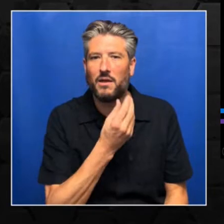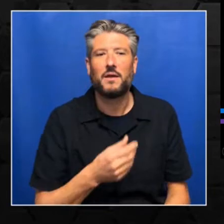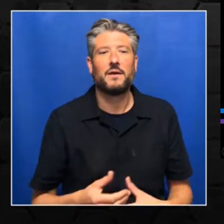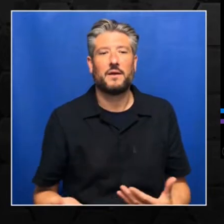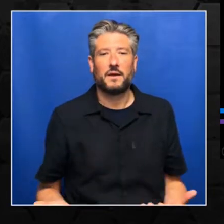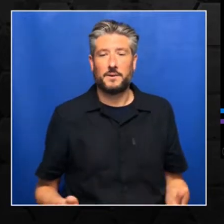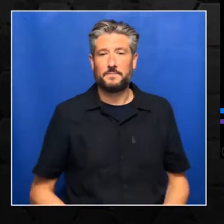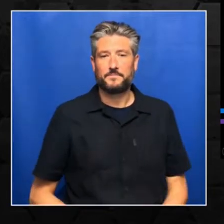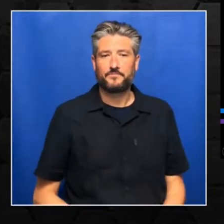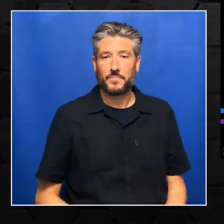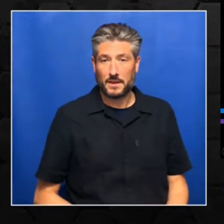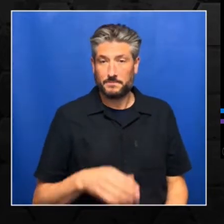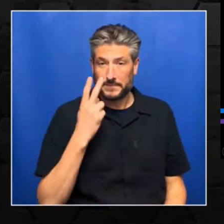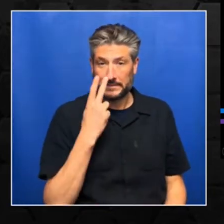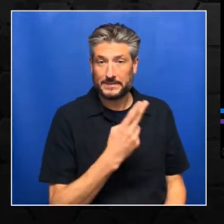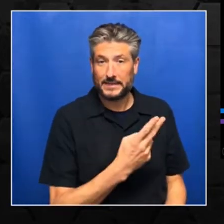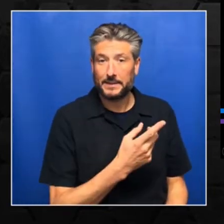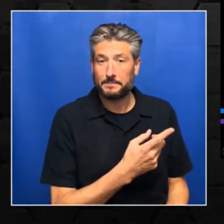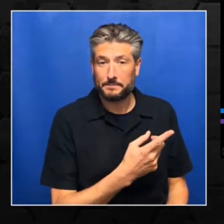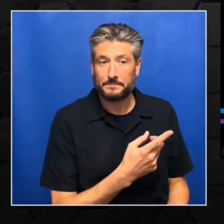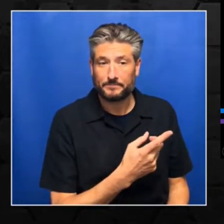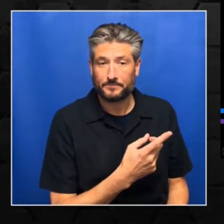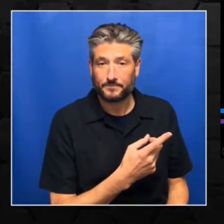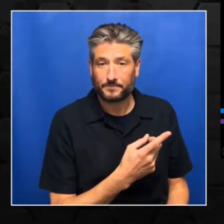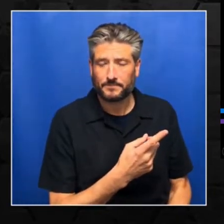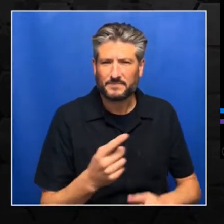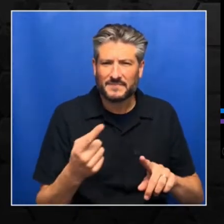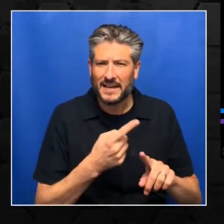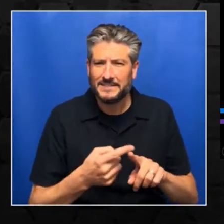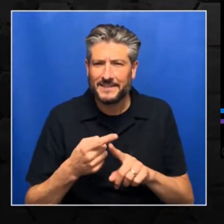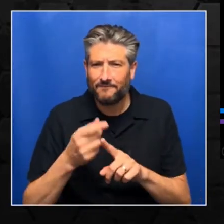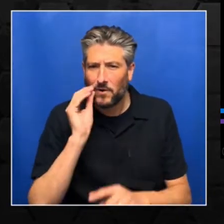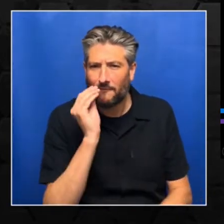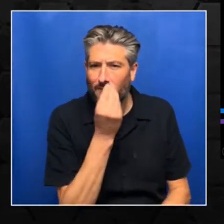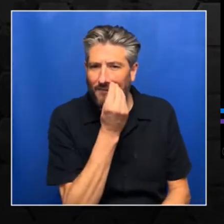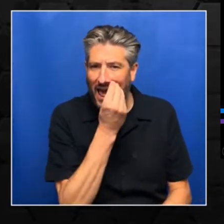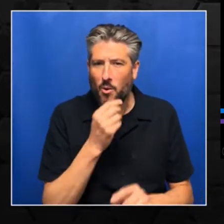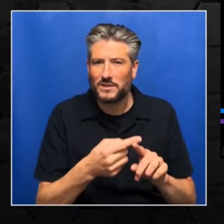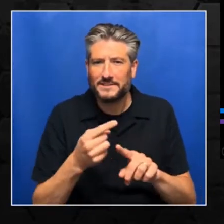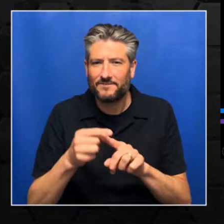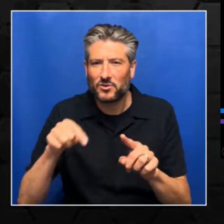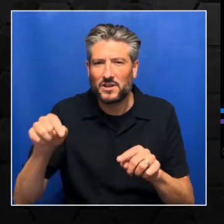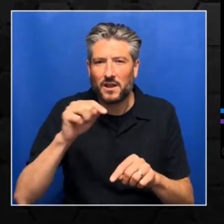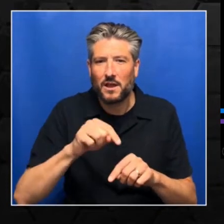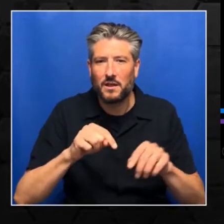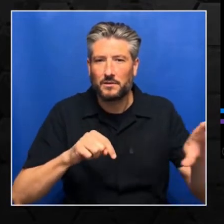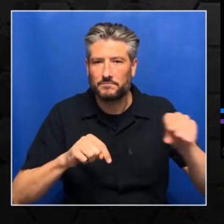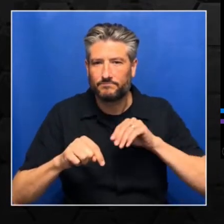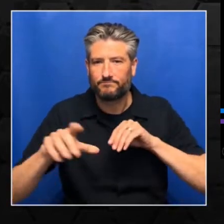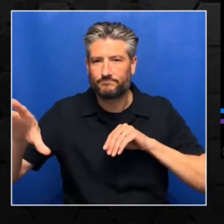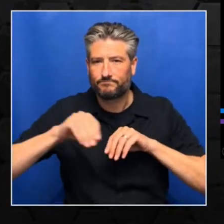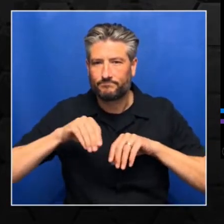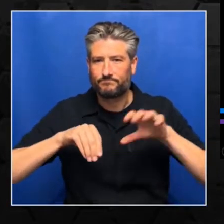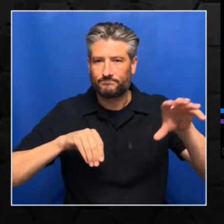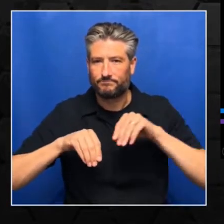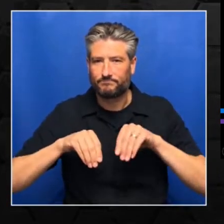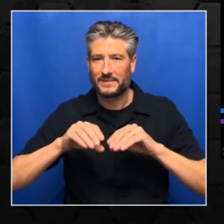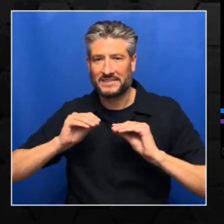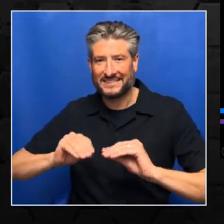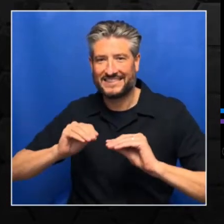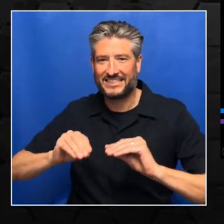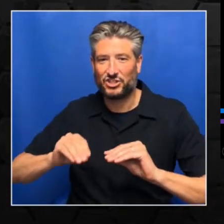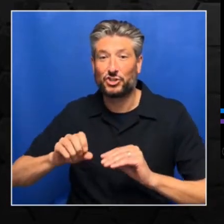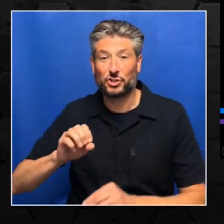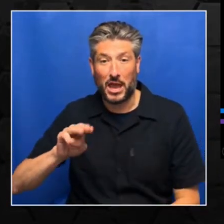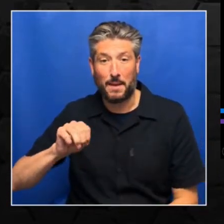So over here, the different types of flowers are collected. Now the machine learning has been trained, and now it's able to detect